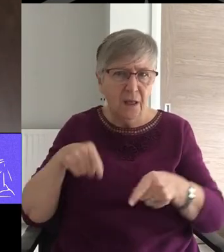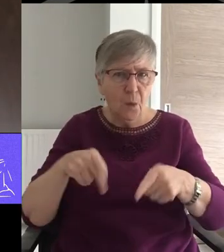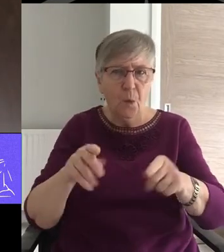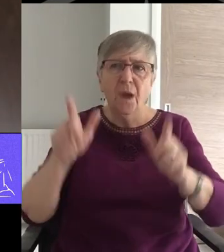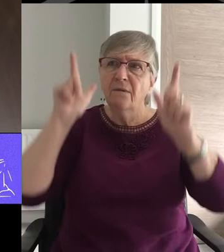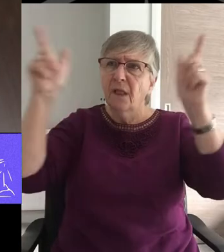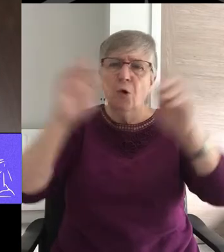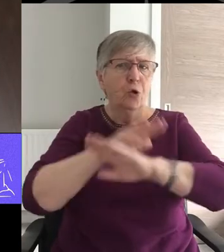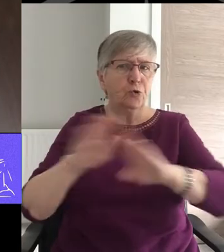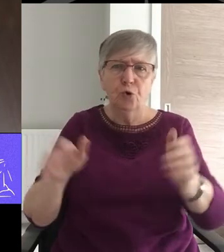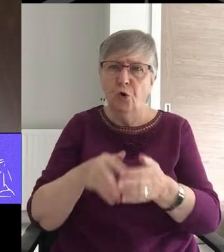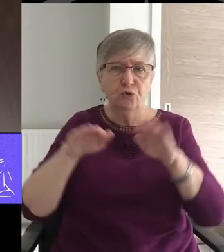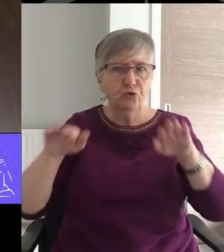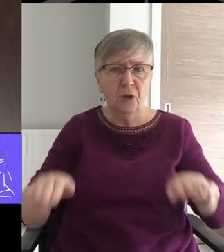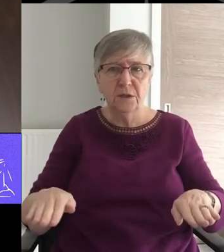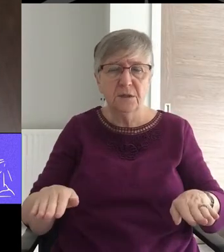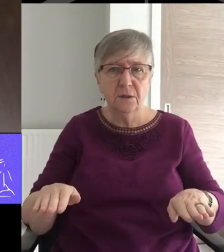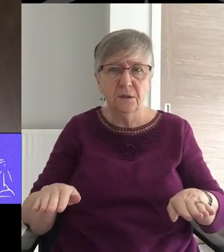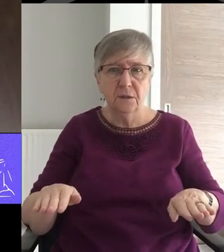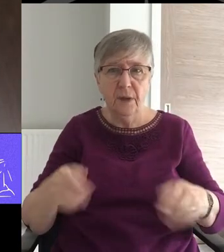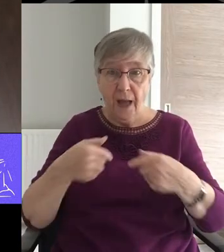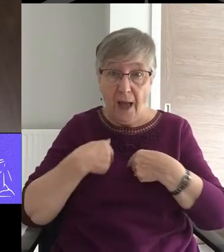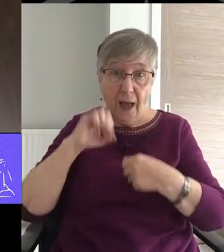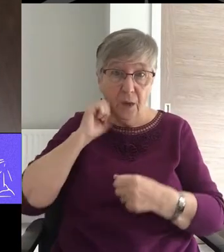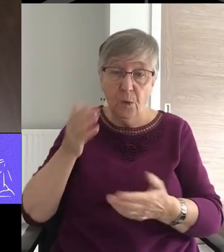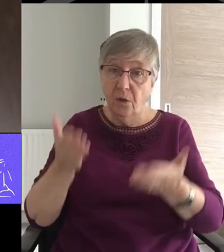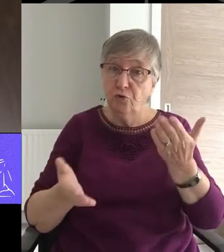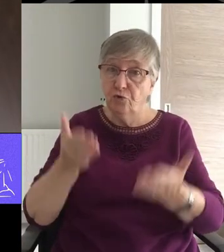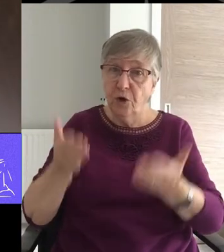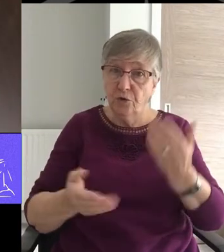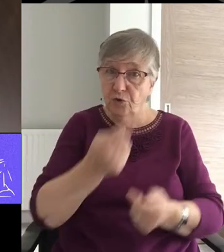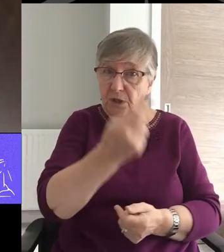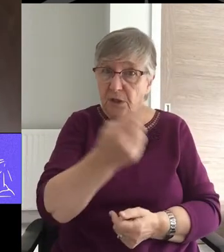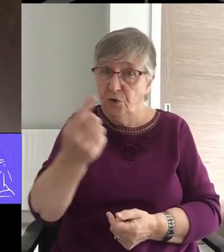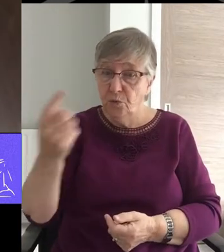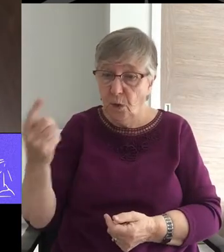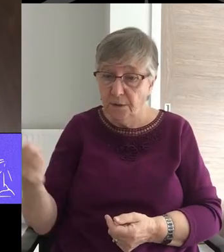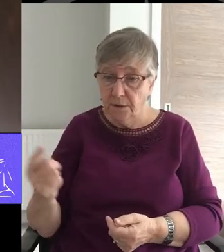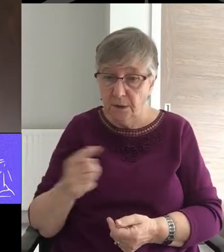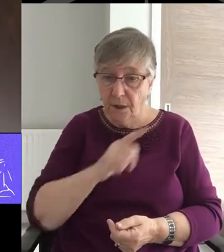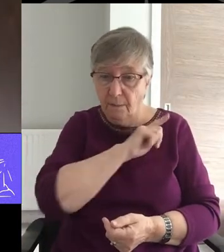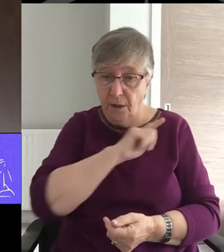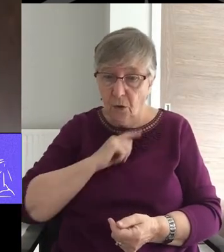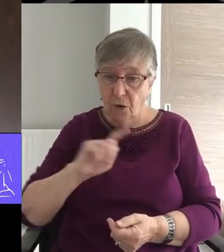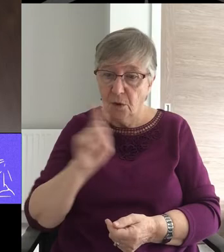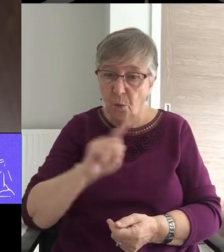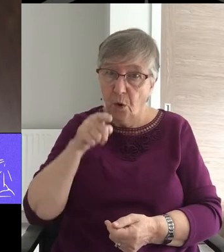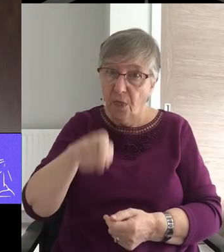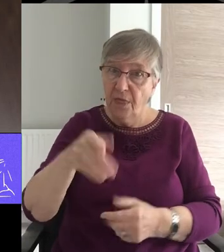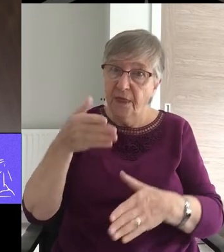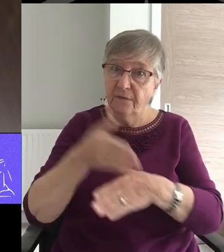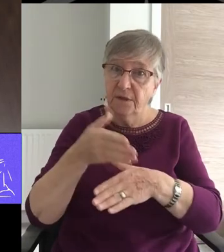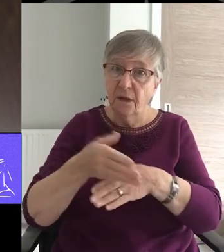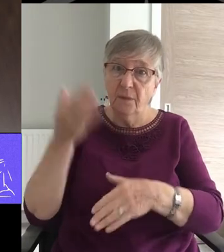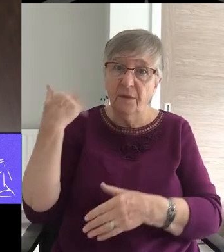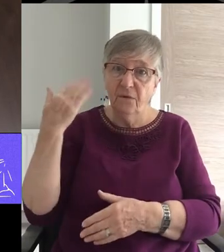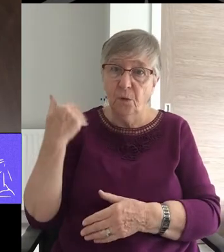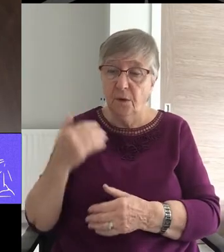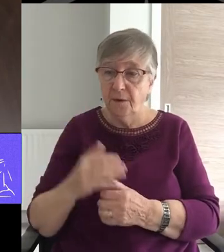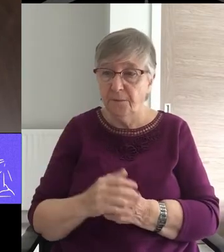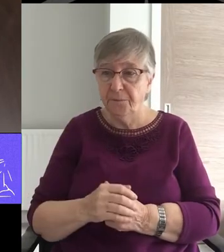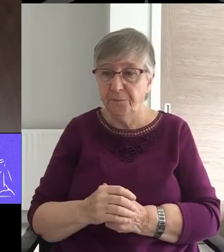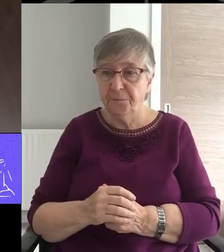not just. But I will judge each of you according to your own ways.